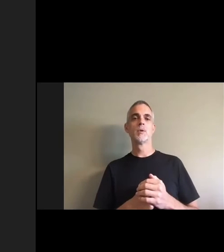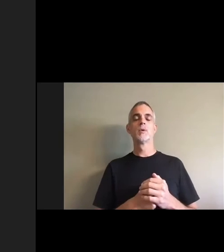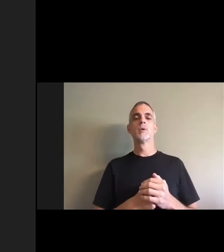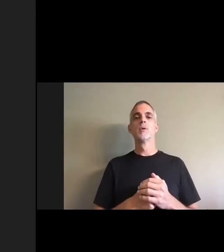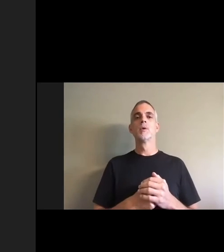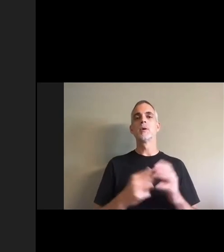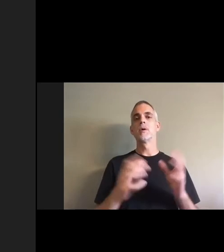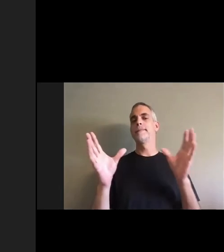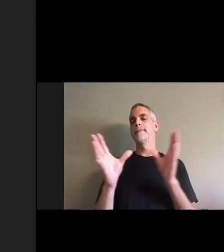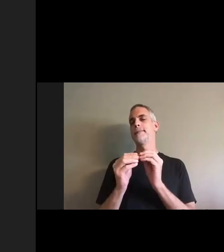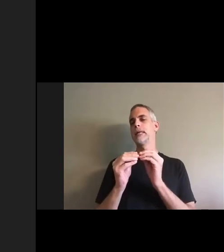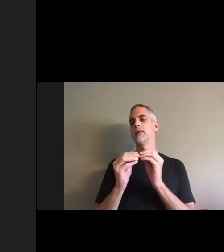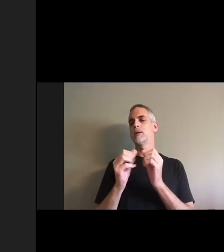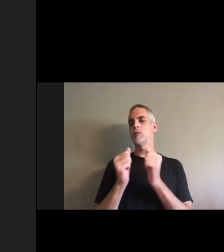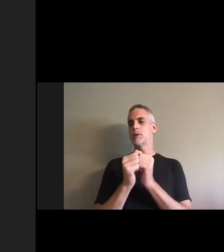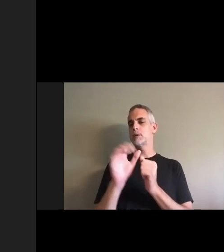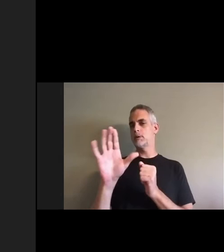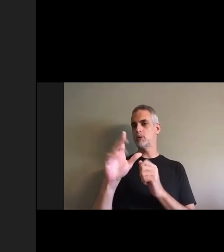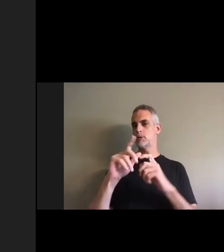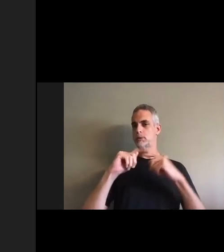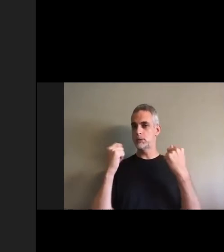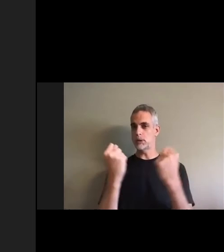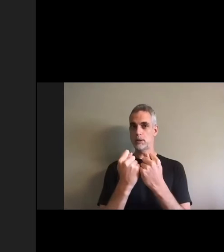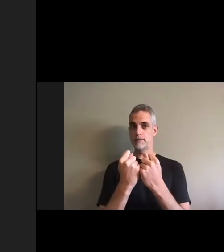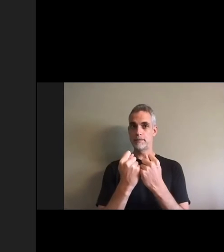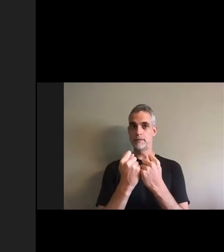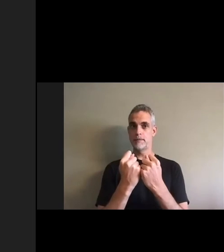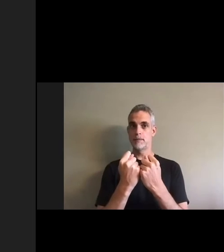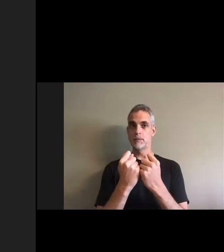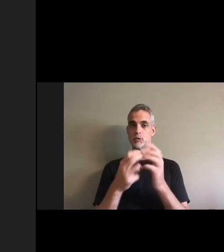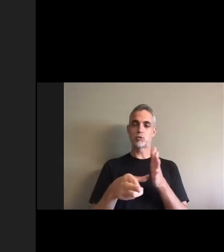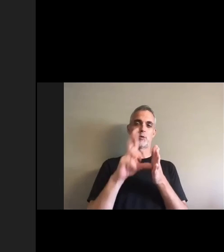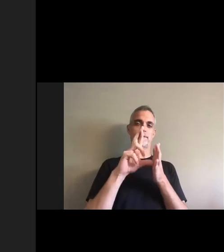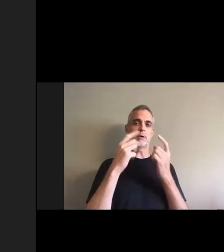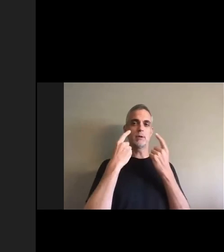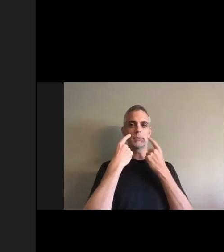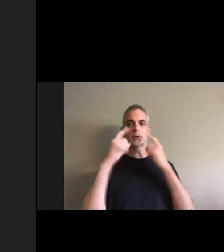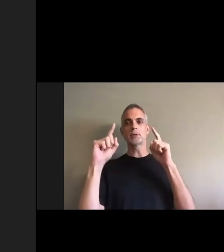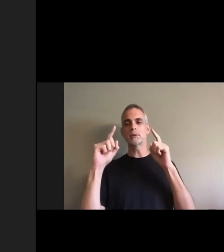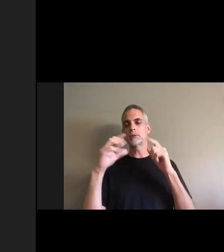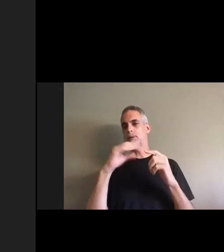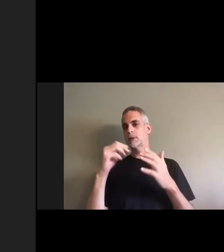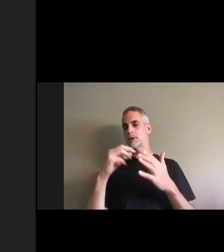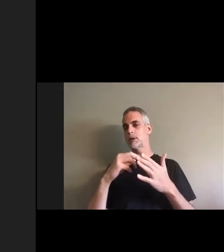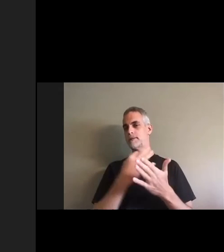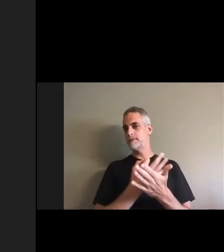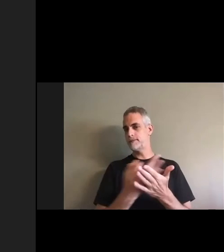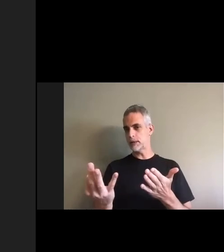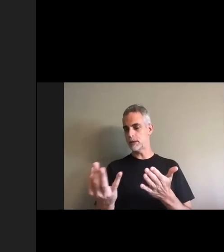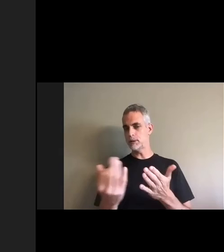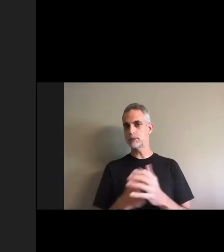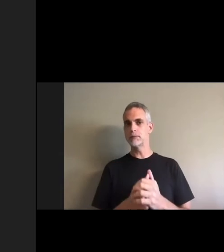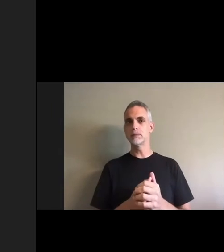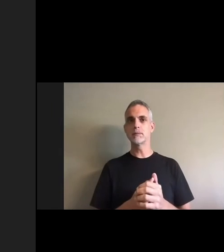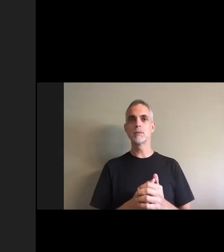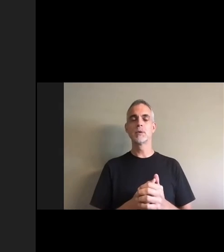address them at the time. And lastly, have a meeting with your team so you can review all of the successes and also